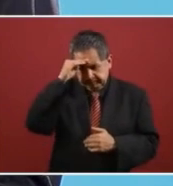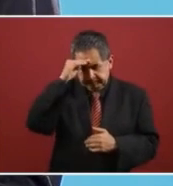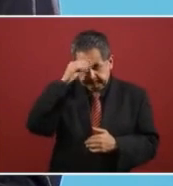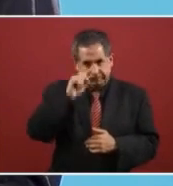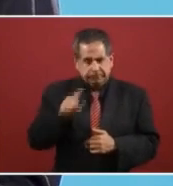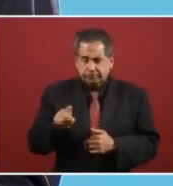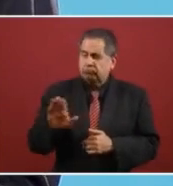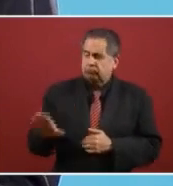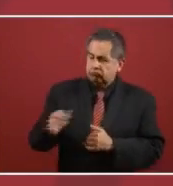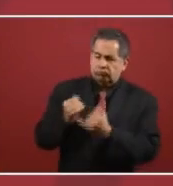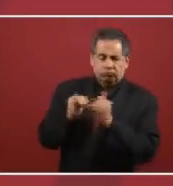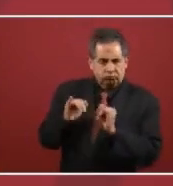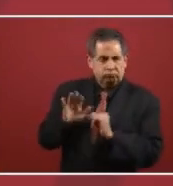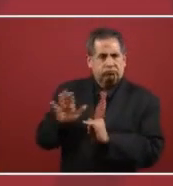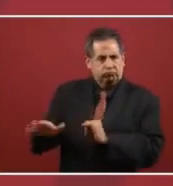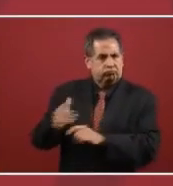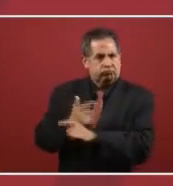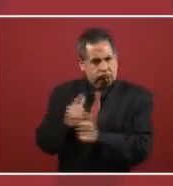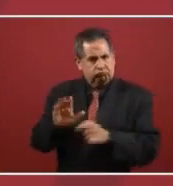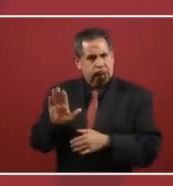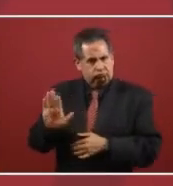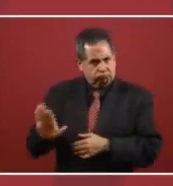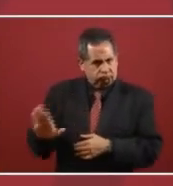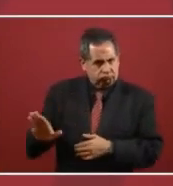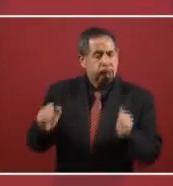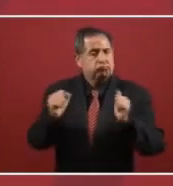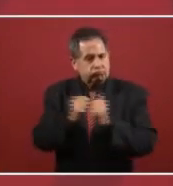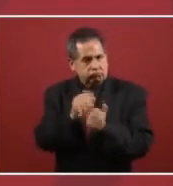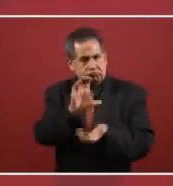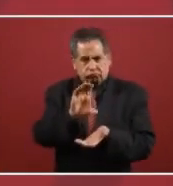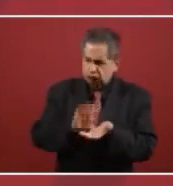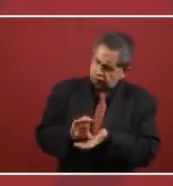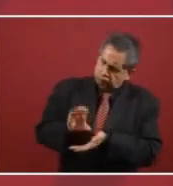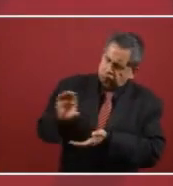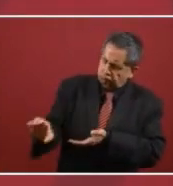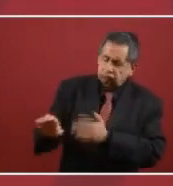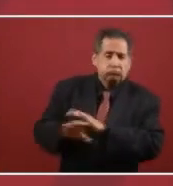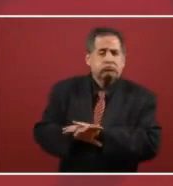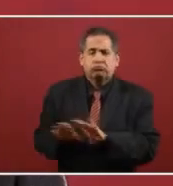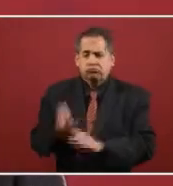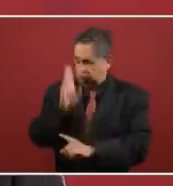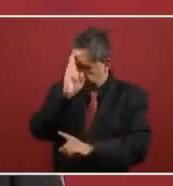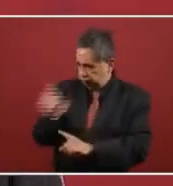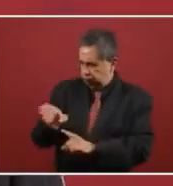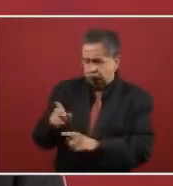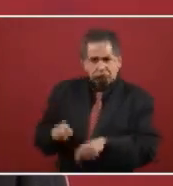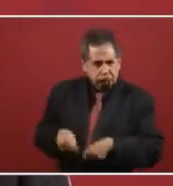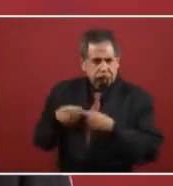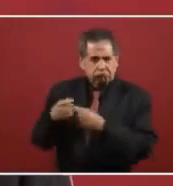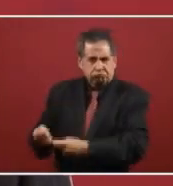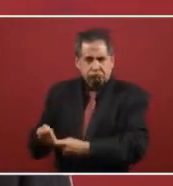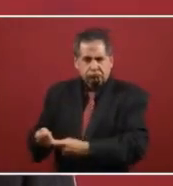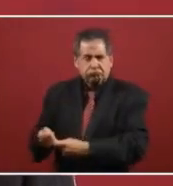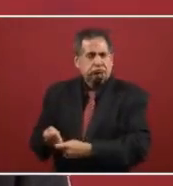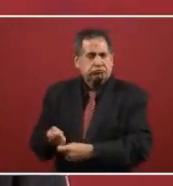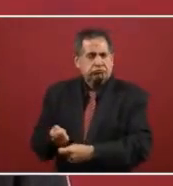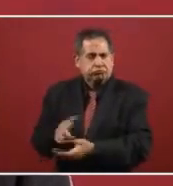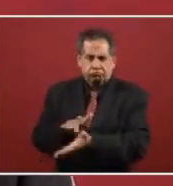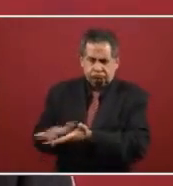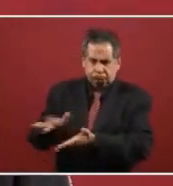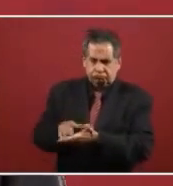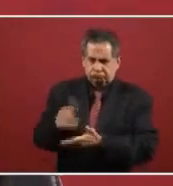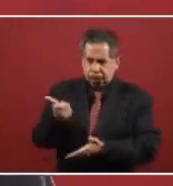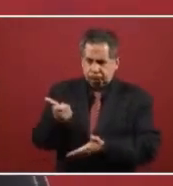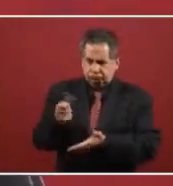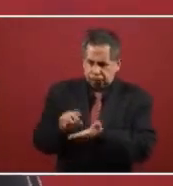to maintain their independence and their liberty. We'll give them this money this way, so